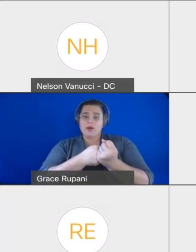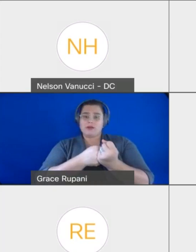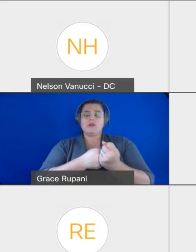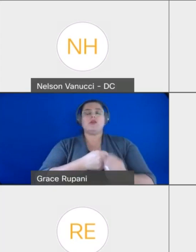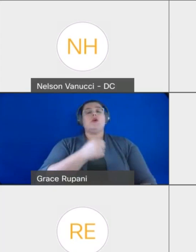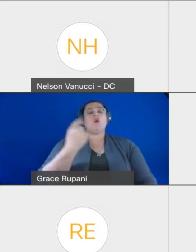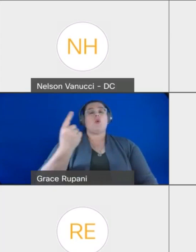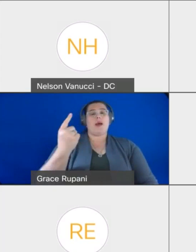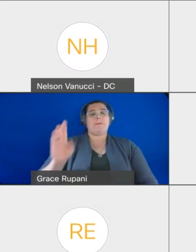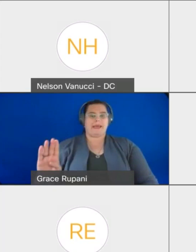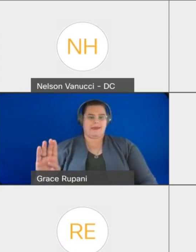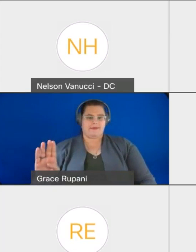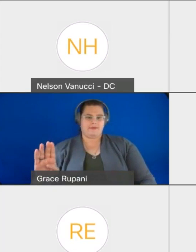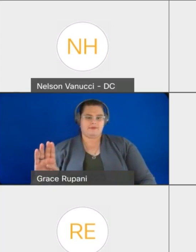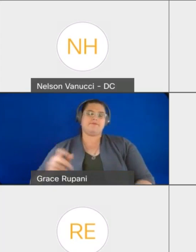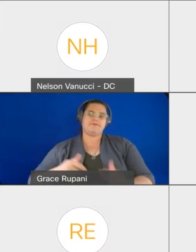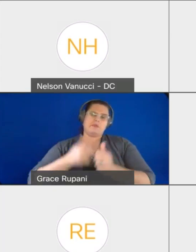1B. So,